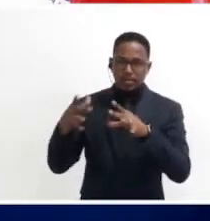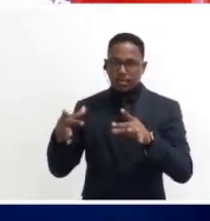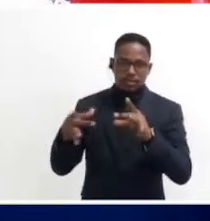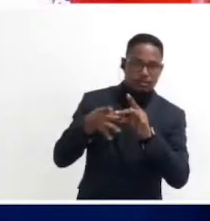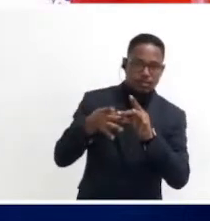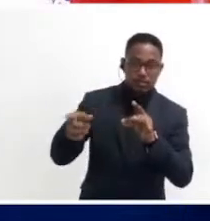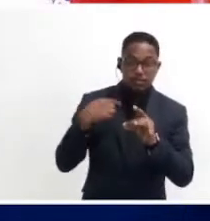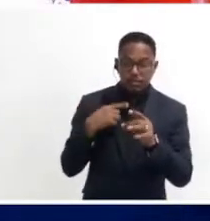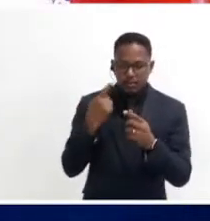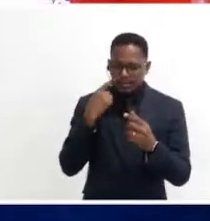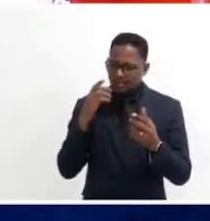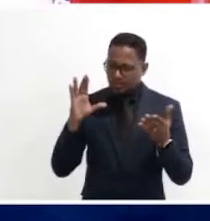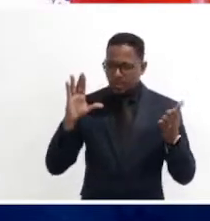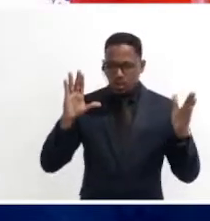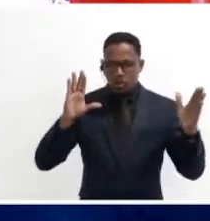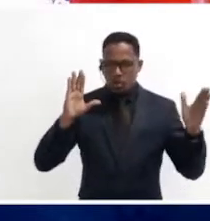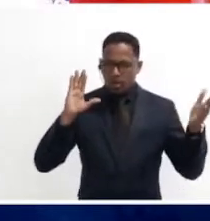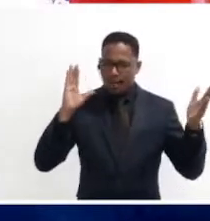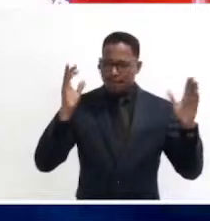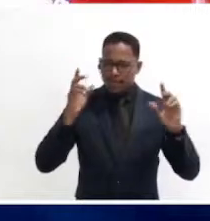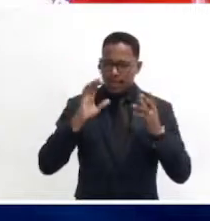these.